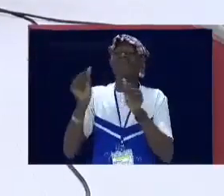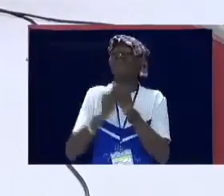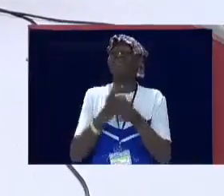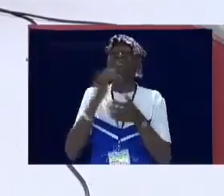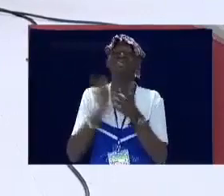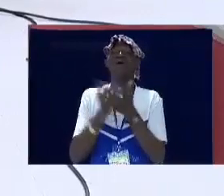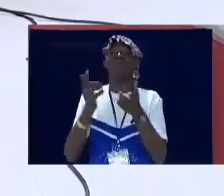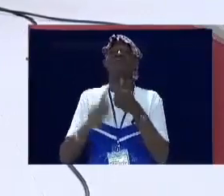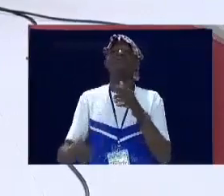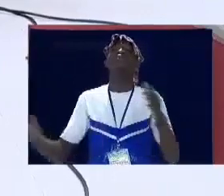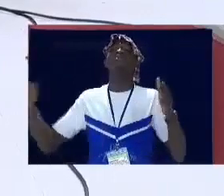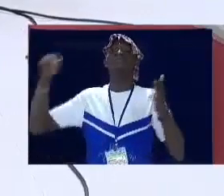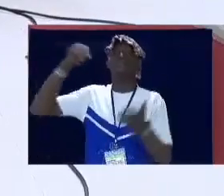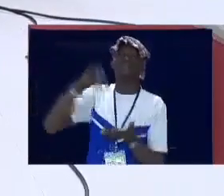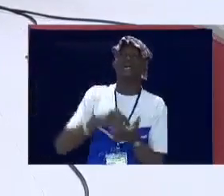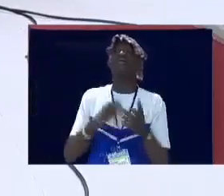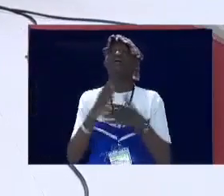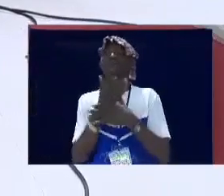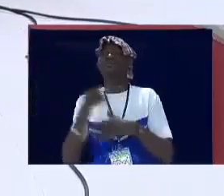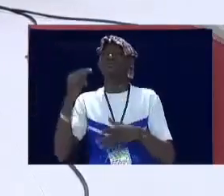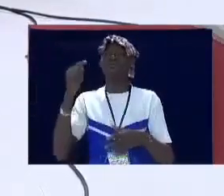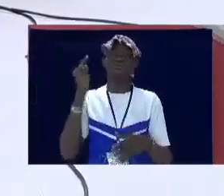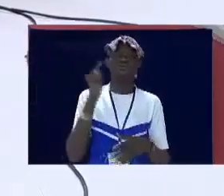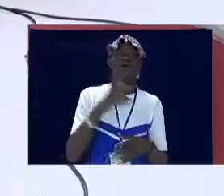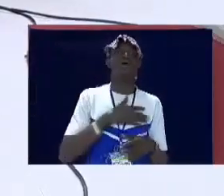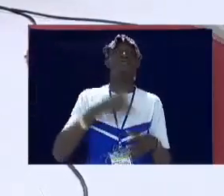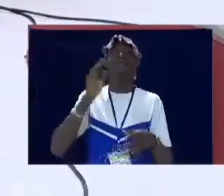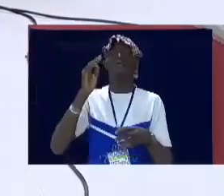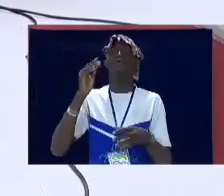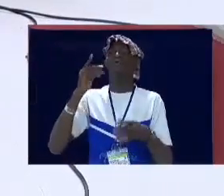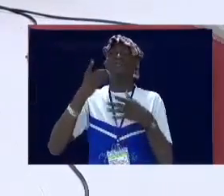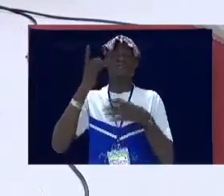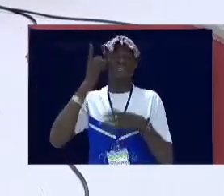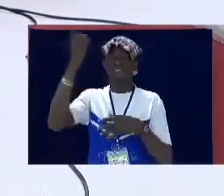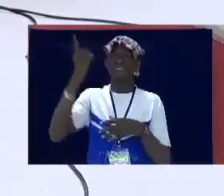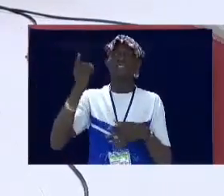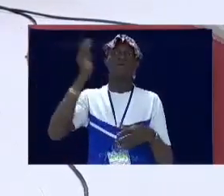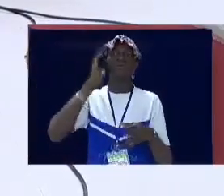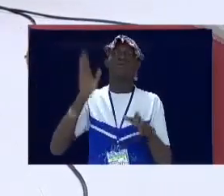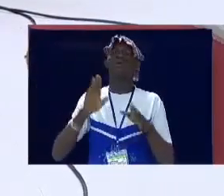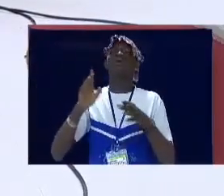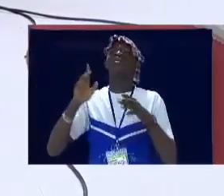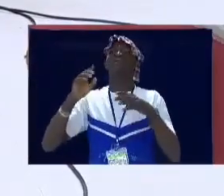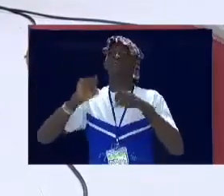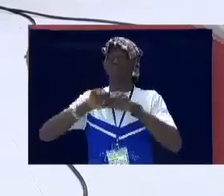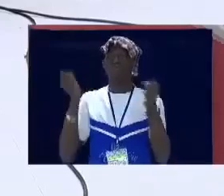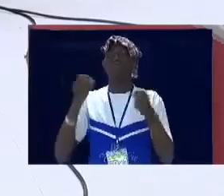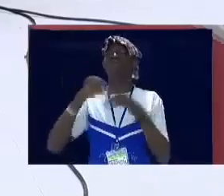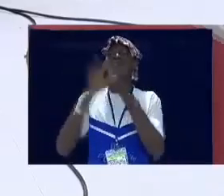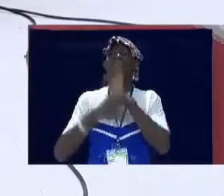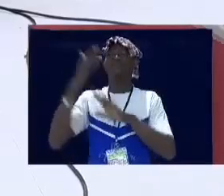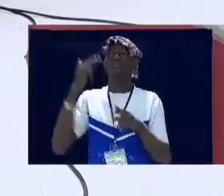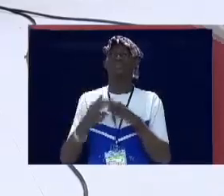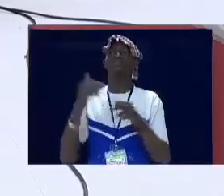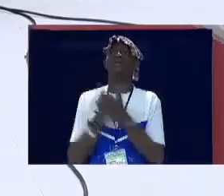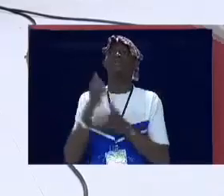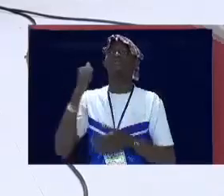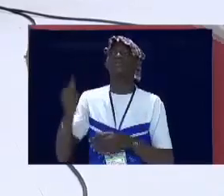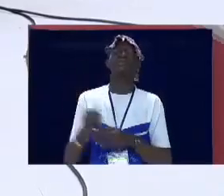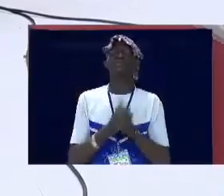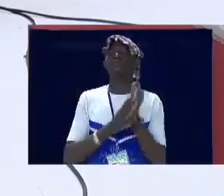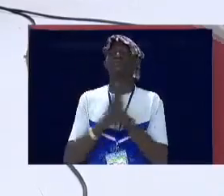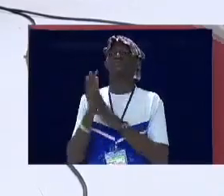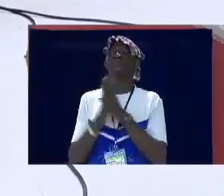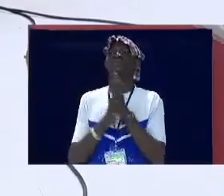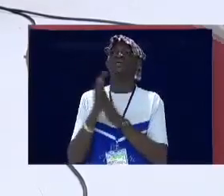and your destiny will be broken in pieces. Ki gbogbo ohun to